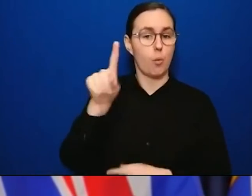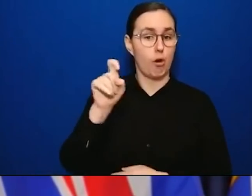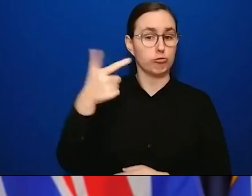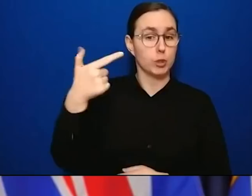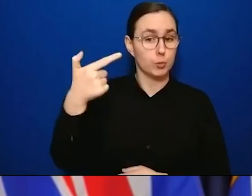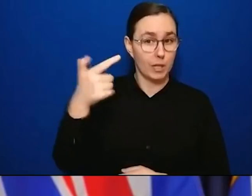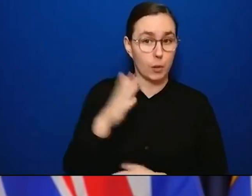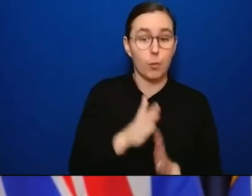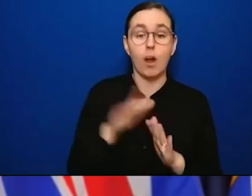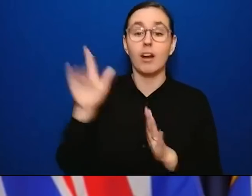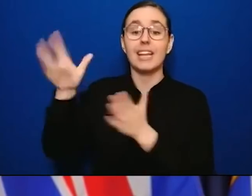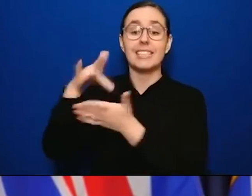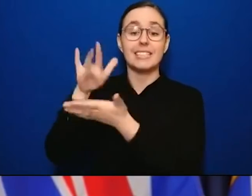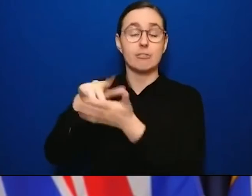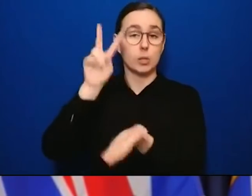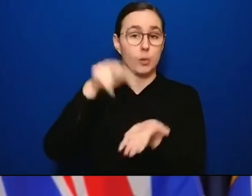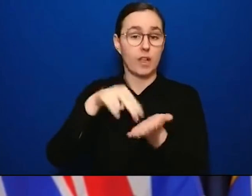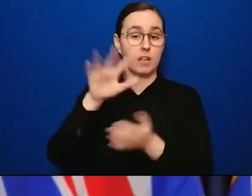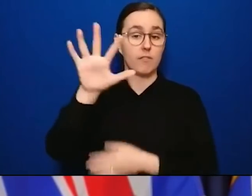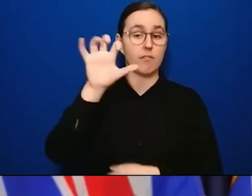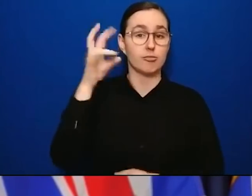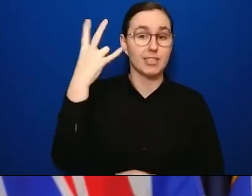2,517 in Interior Health,